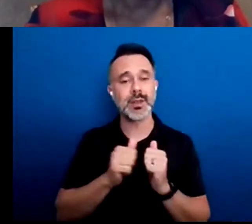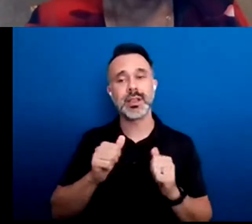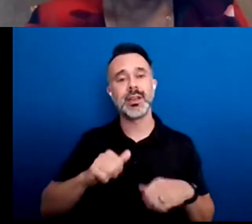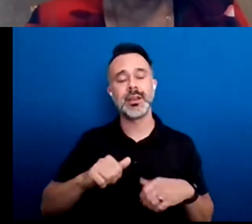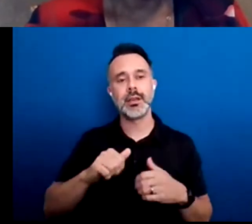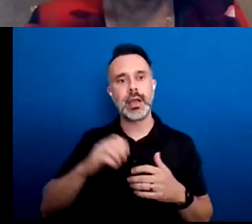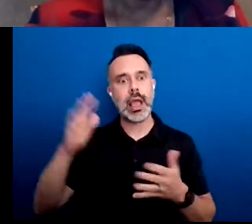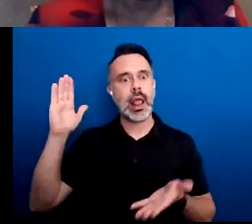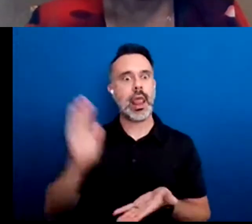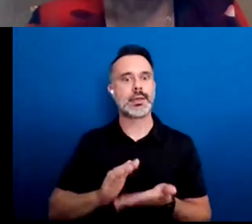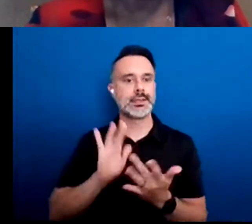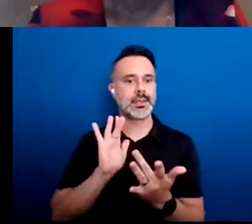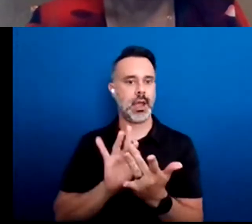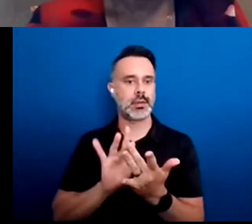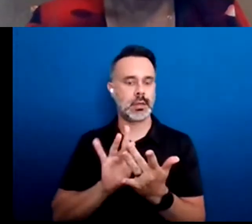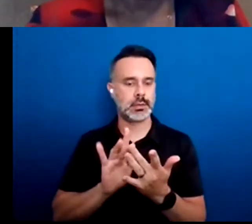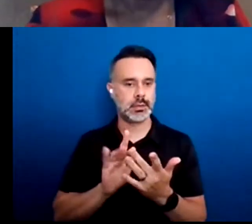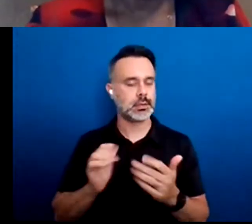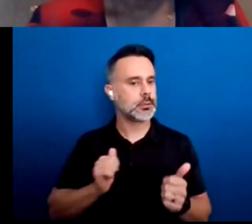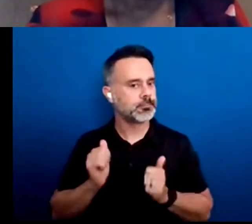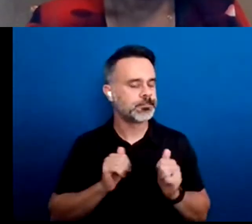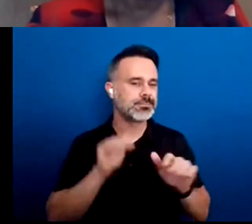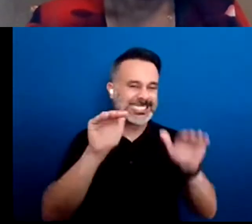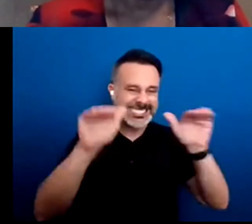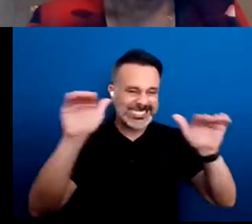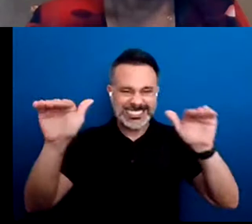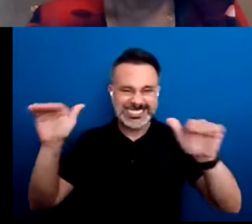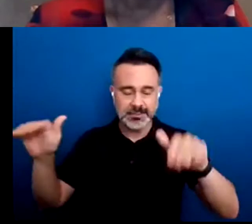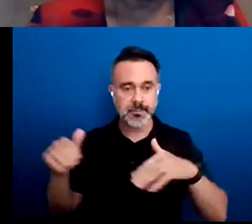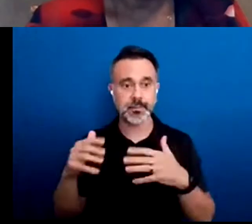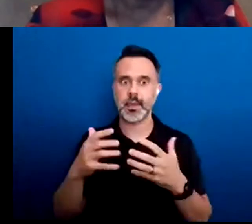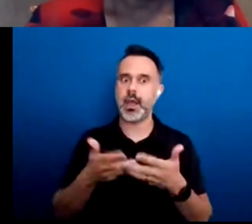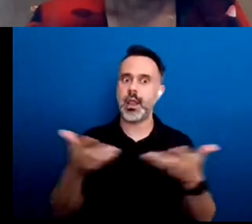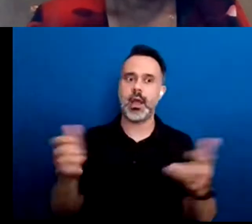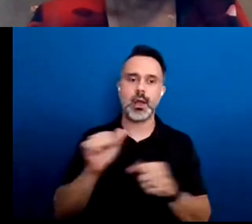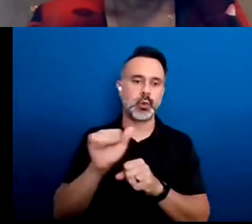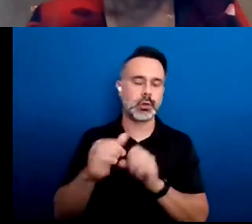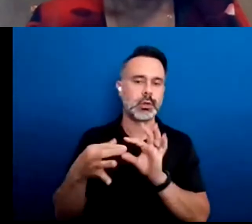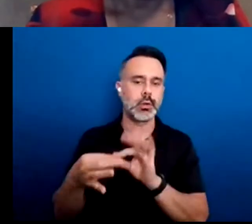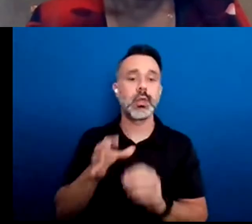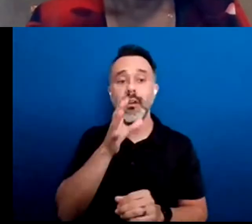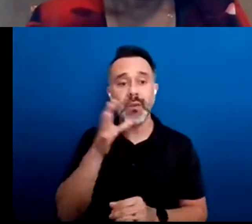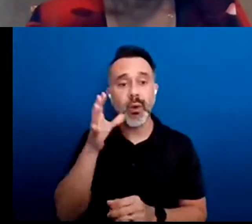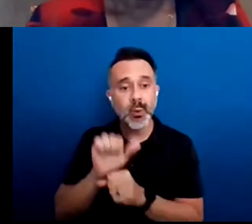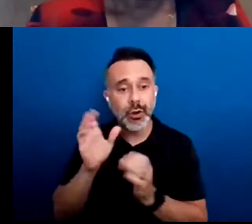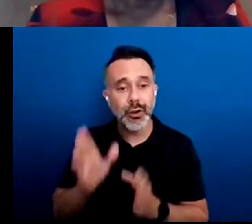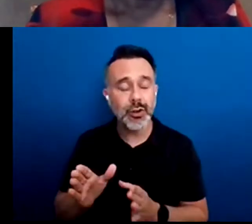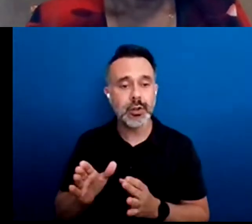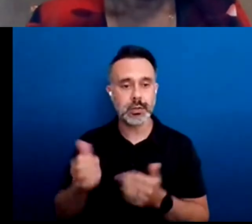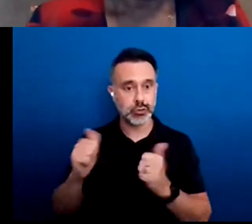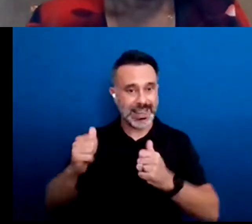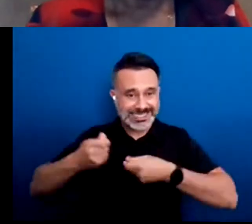There's been a lot of work with farm workers and trying to get vaccine out, and